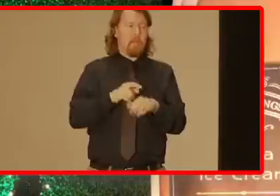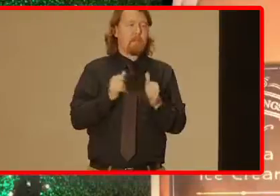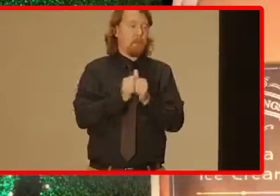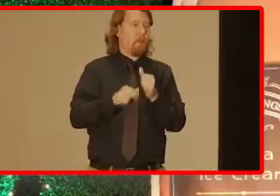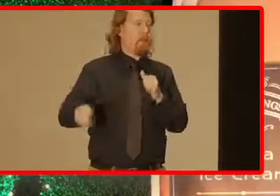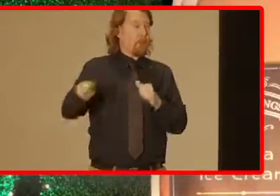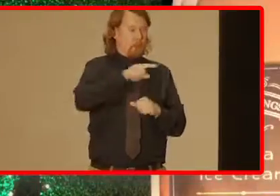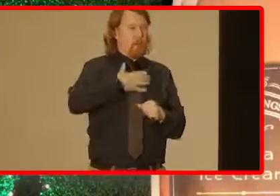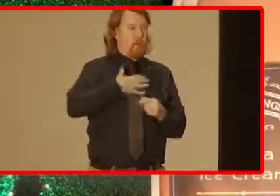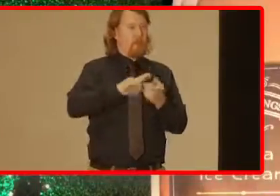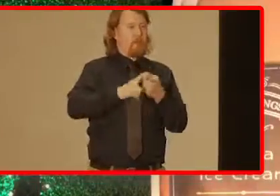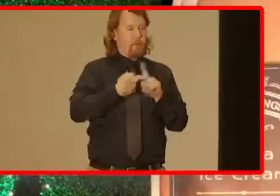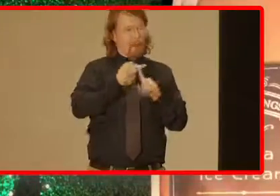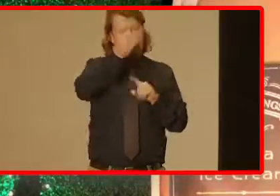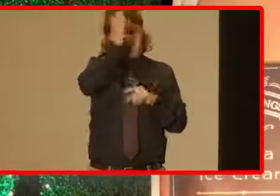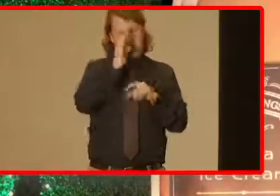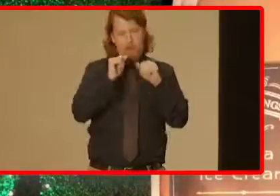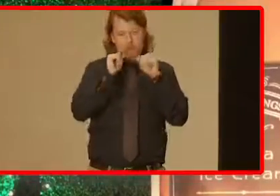all.